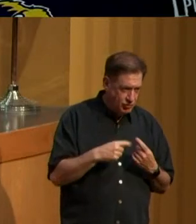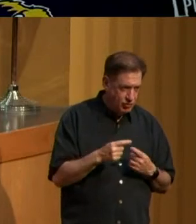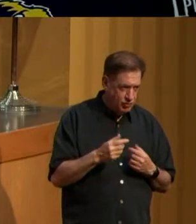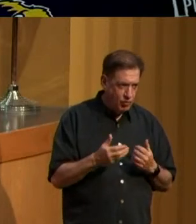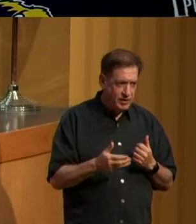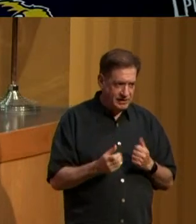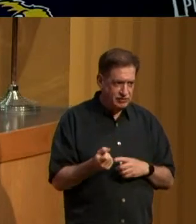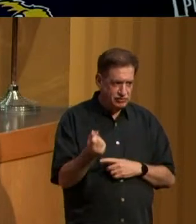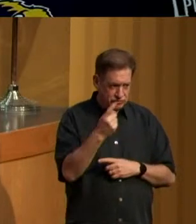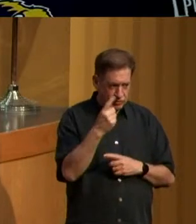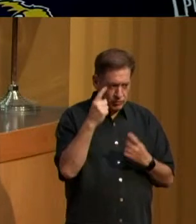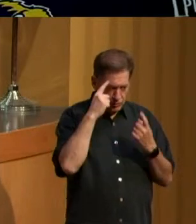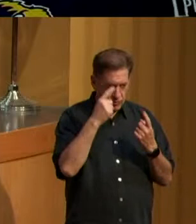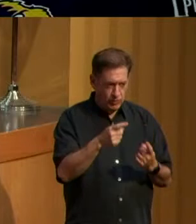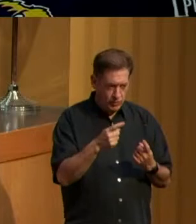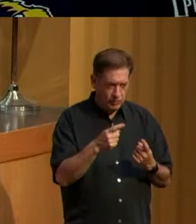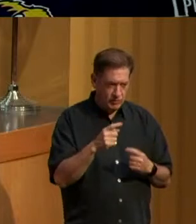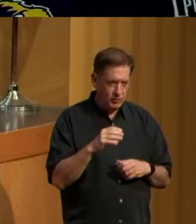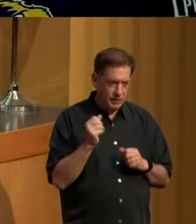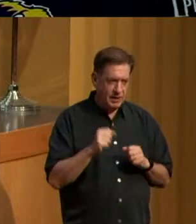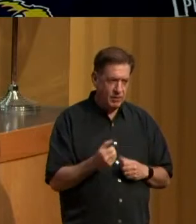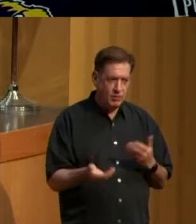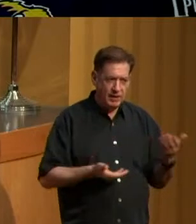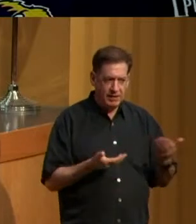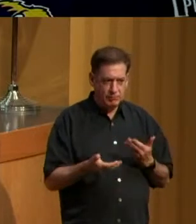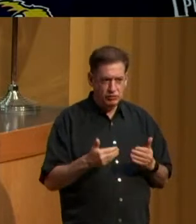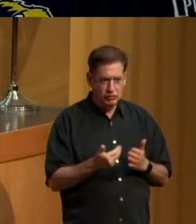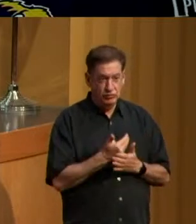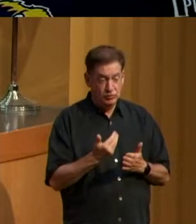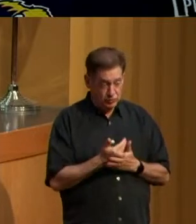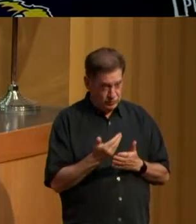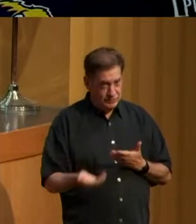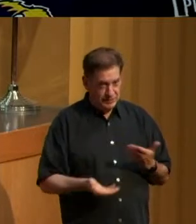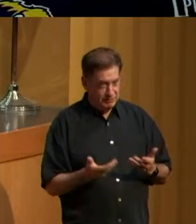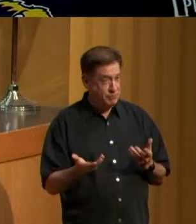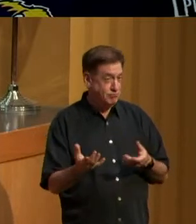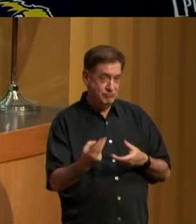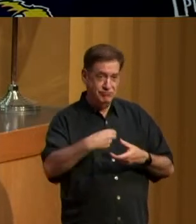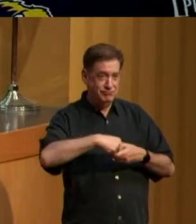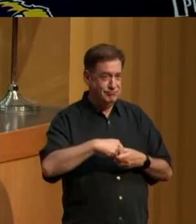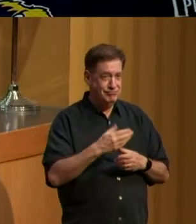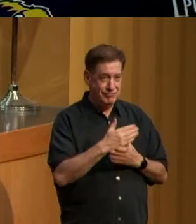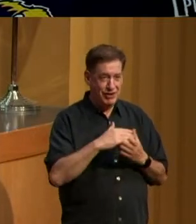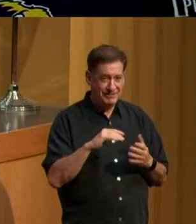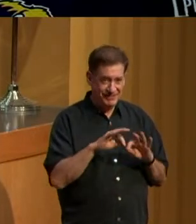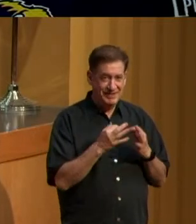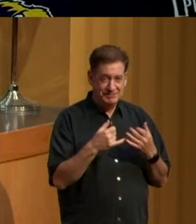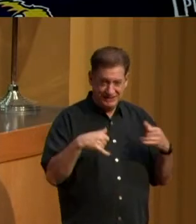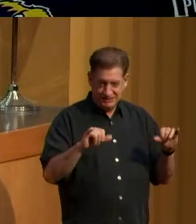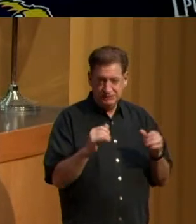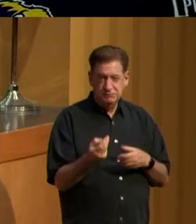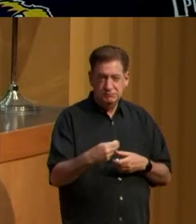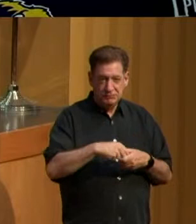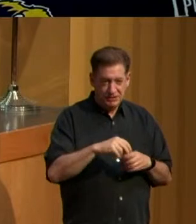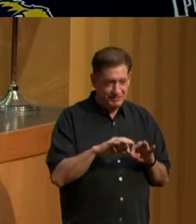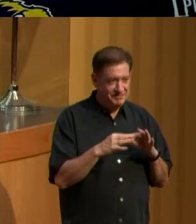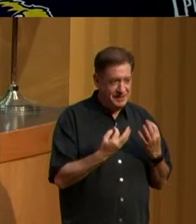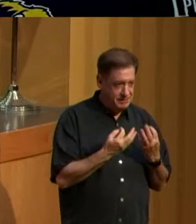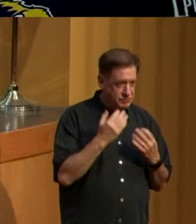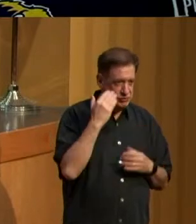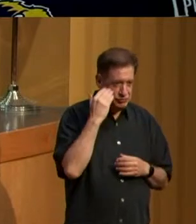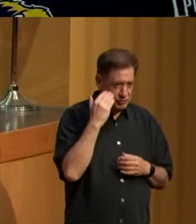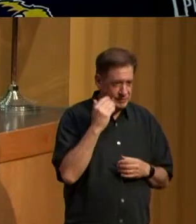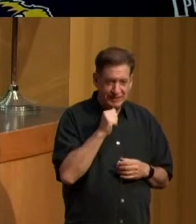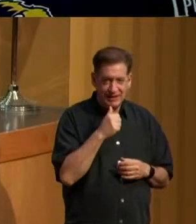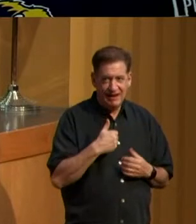these girls and, make them feel part of the family, because they are part of the family now. So make them feel part of the family so, they can have